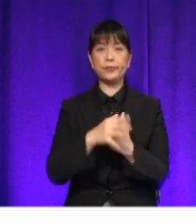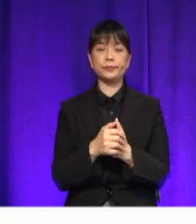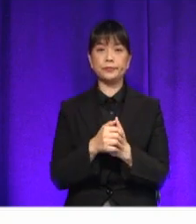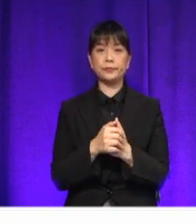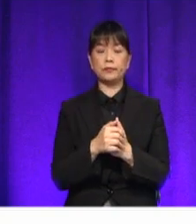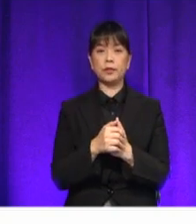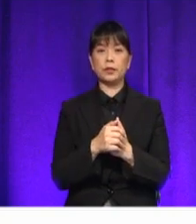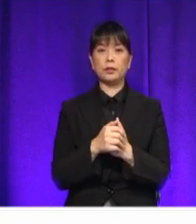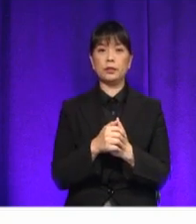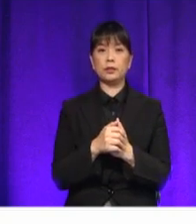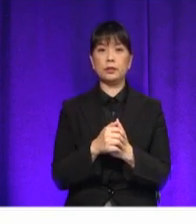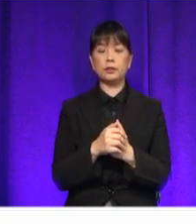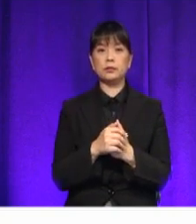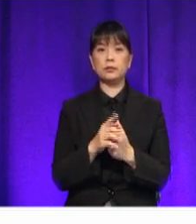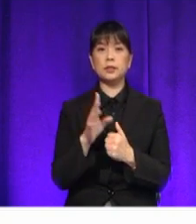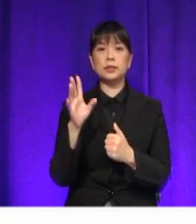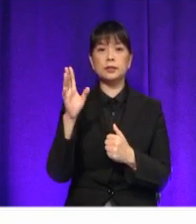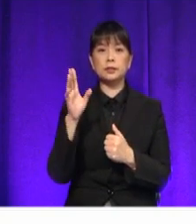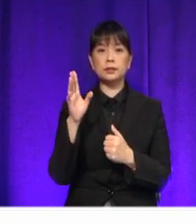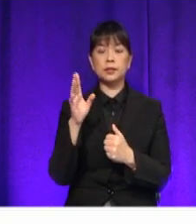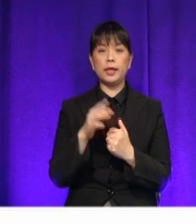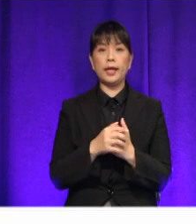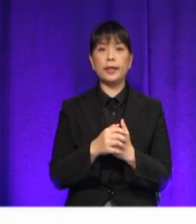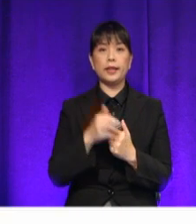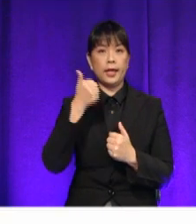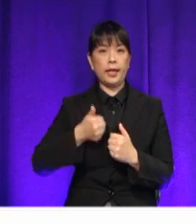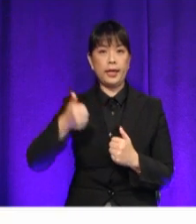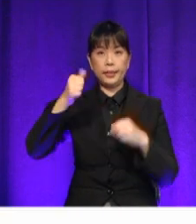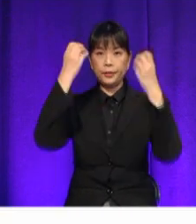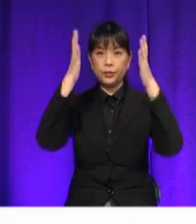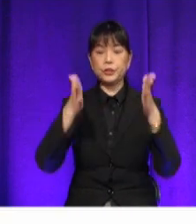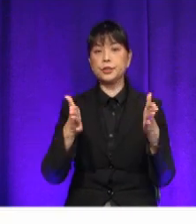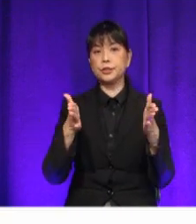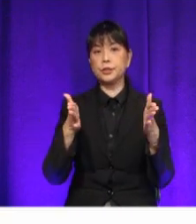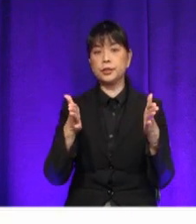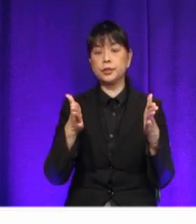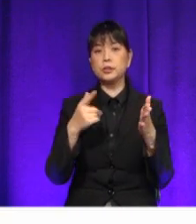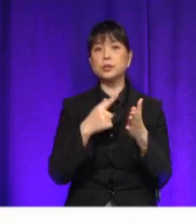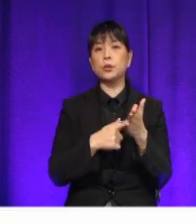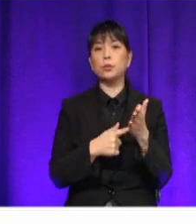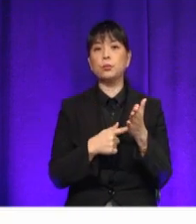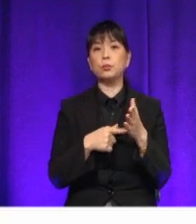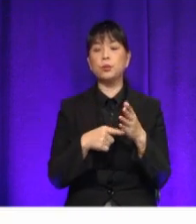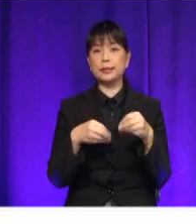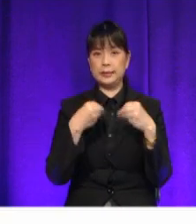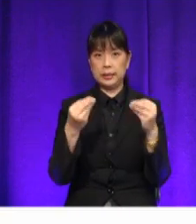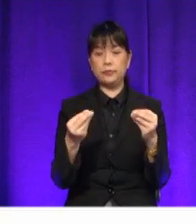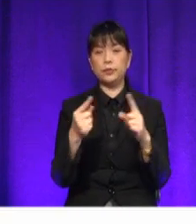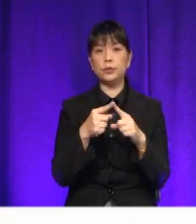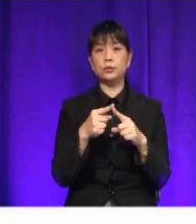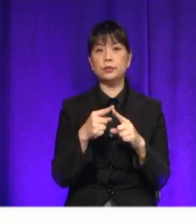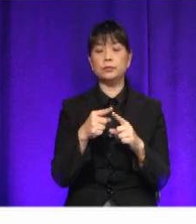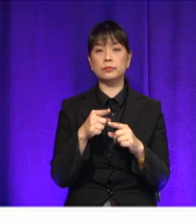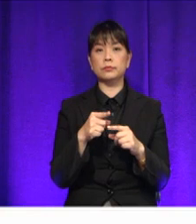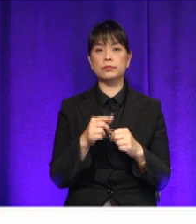think it's the head teacher. The head teacher? What gave it away? What gave it away? Yes, you are correct, by the way.